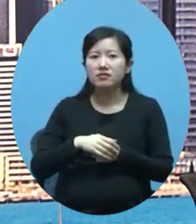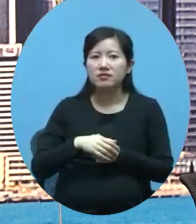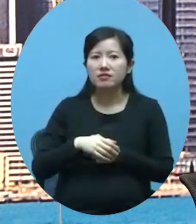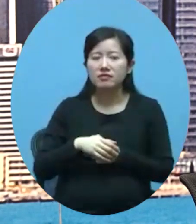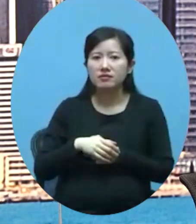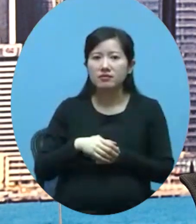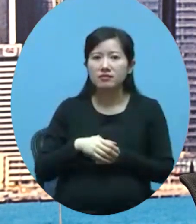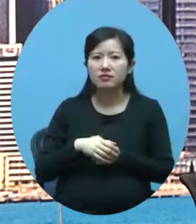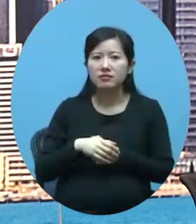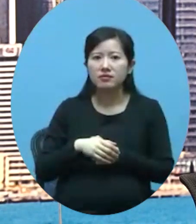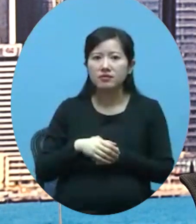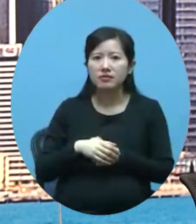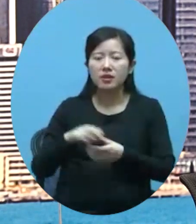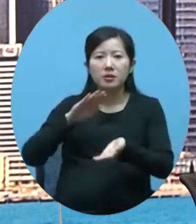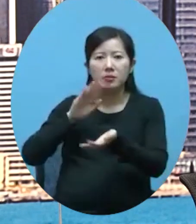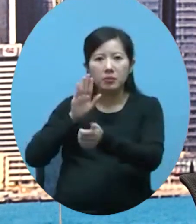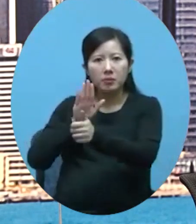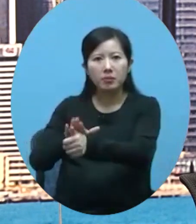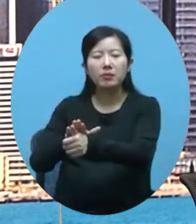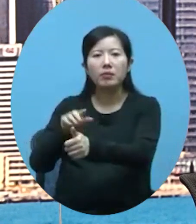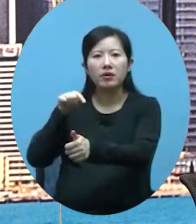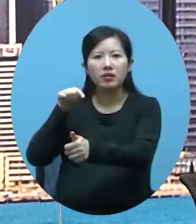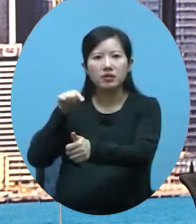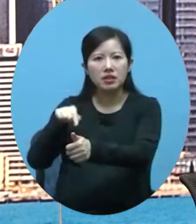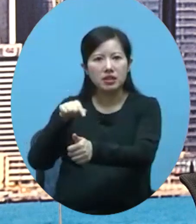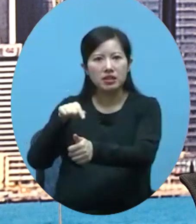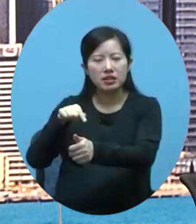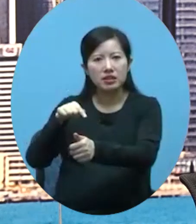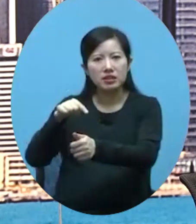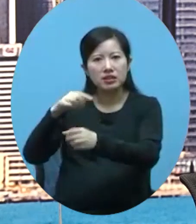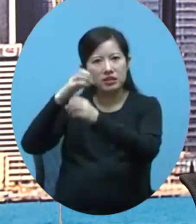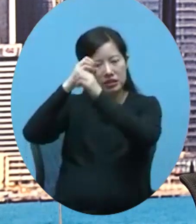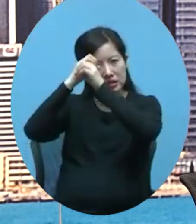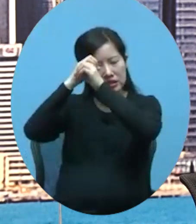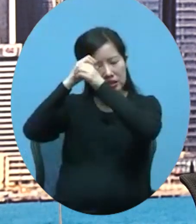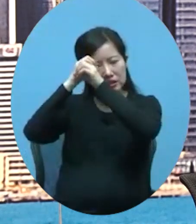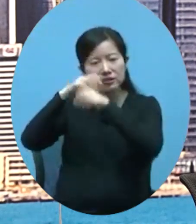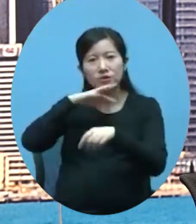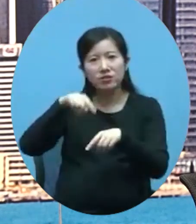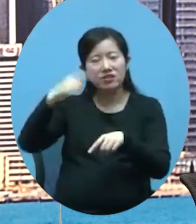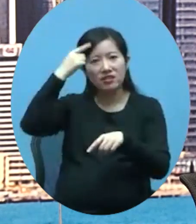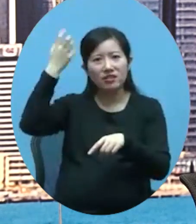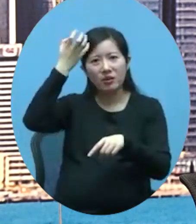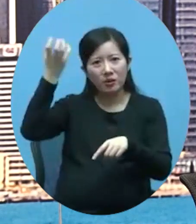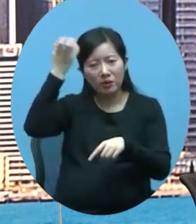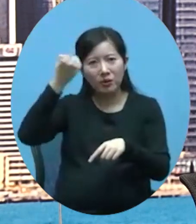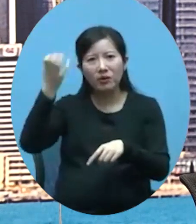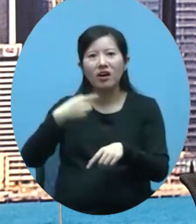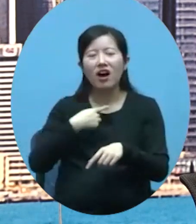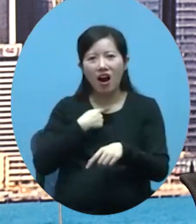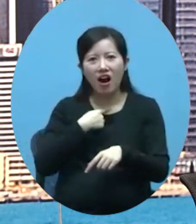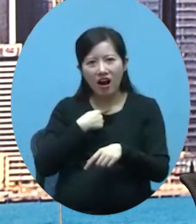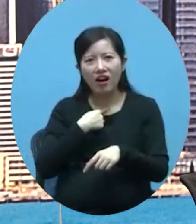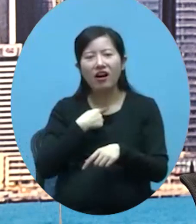for the patient who have fever or upper respiratory symptoms or mild chest